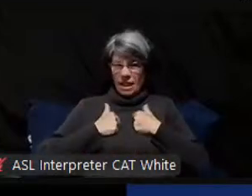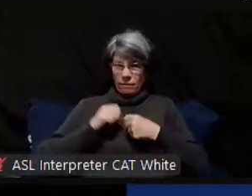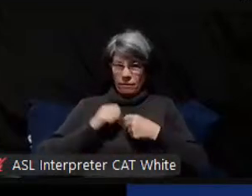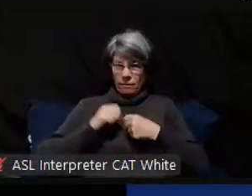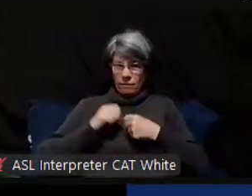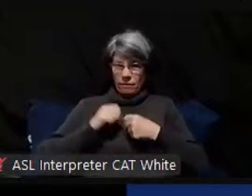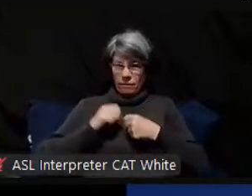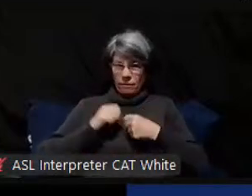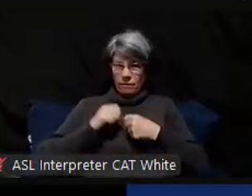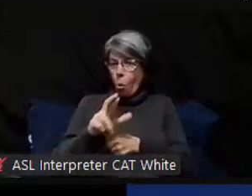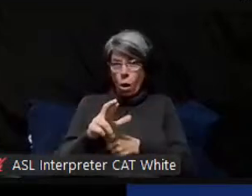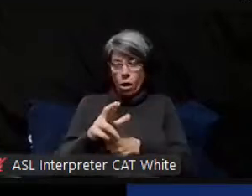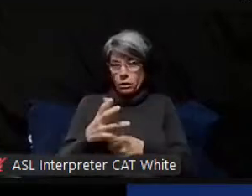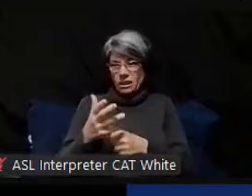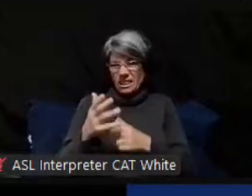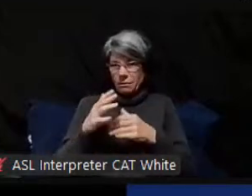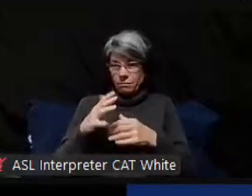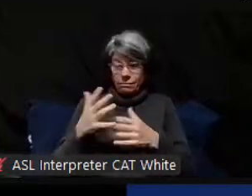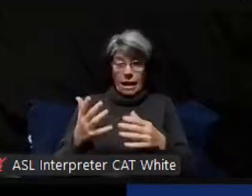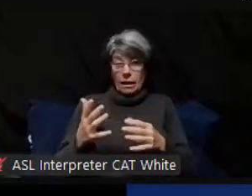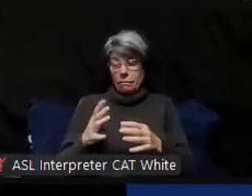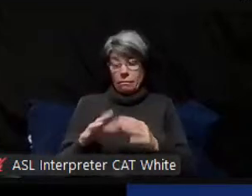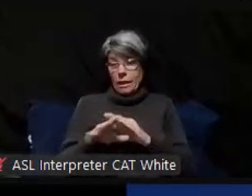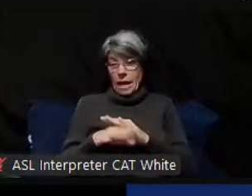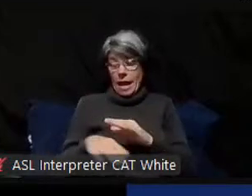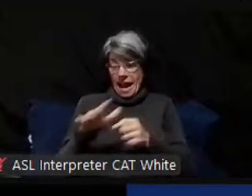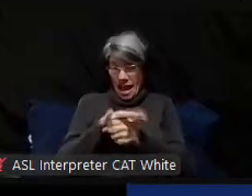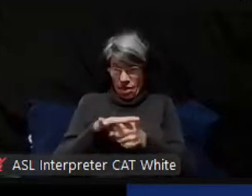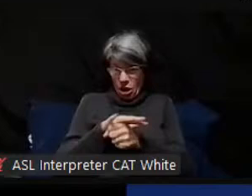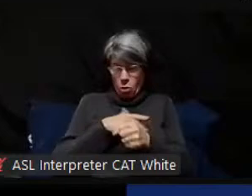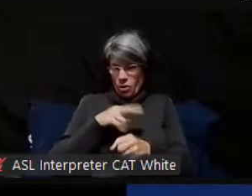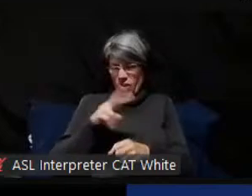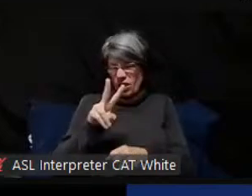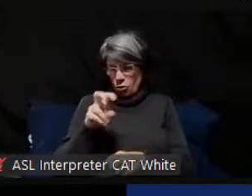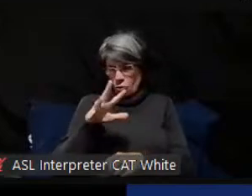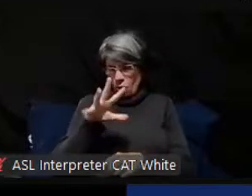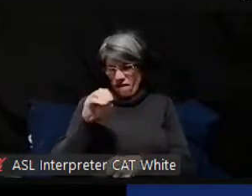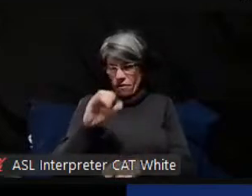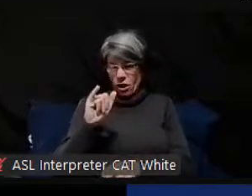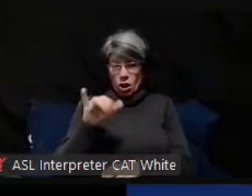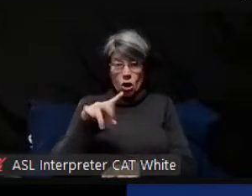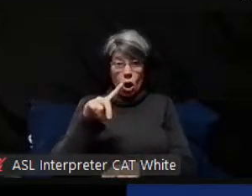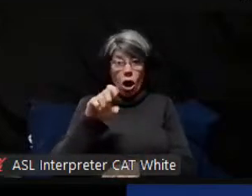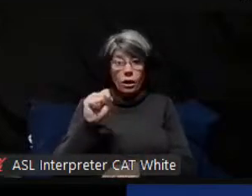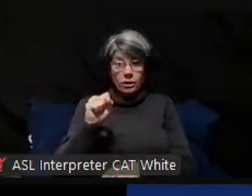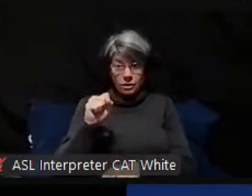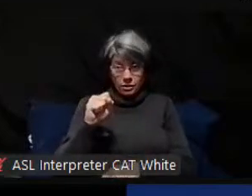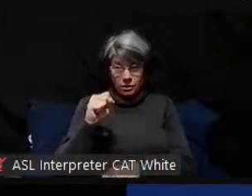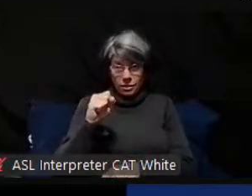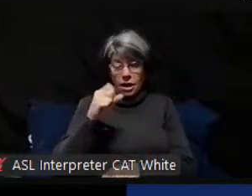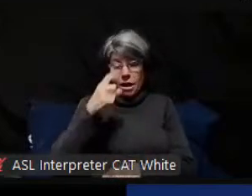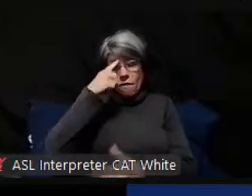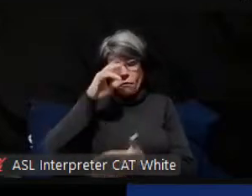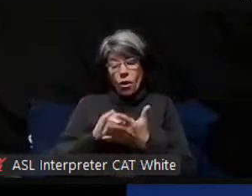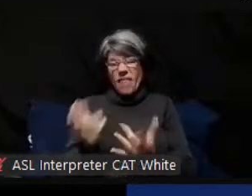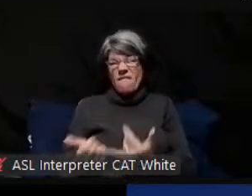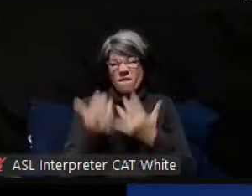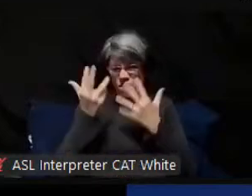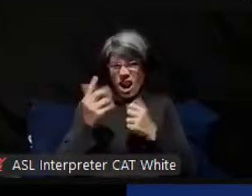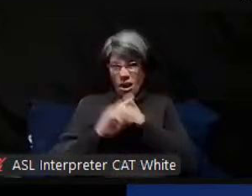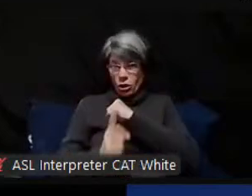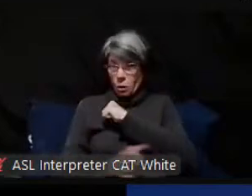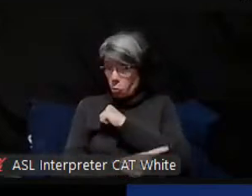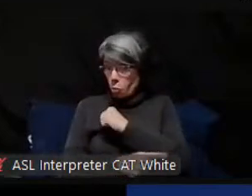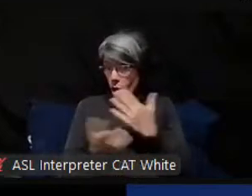or essentially being in the area within 250 yards of fire debris. So that may